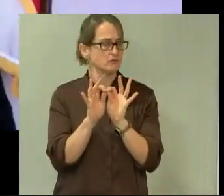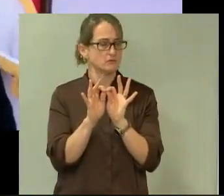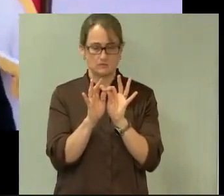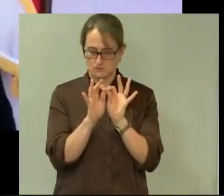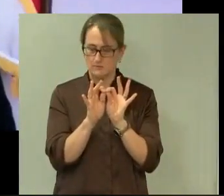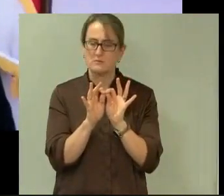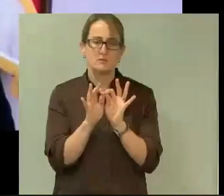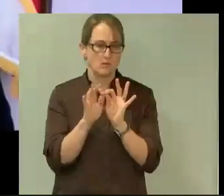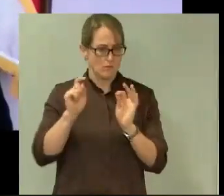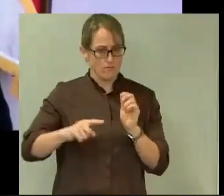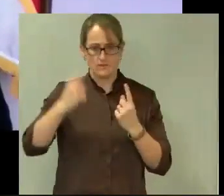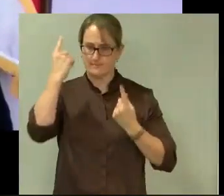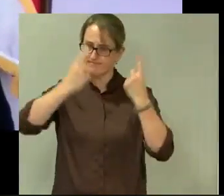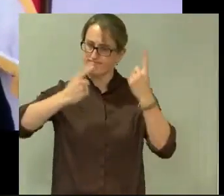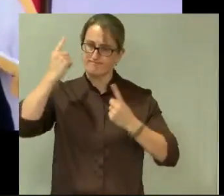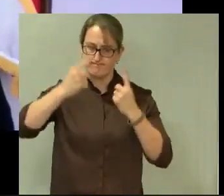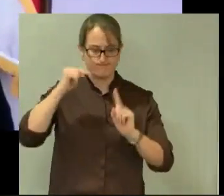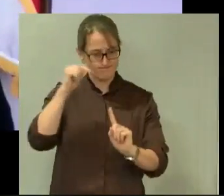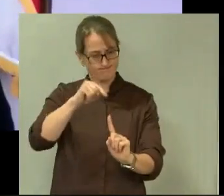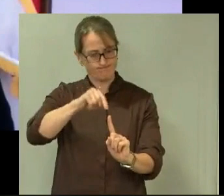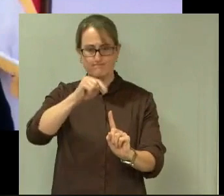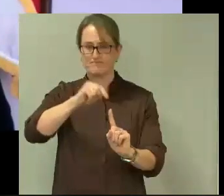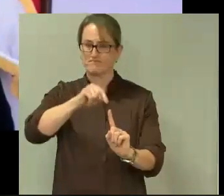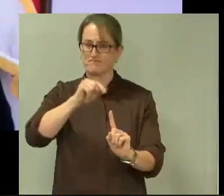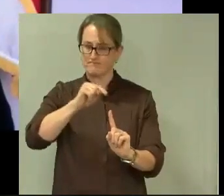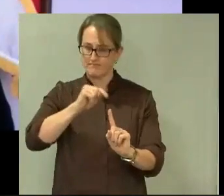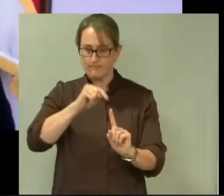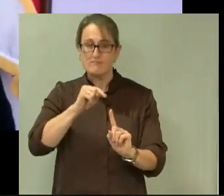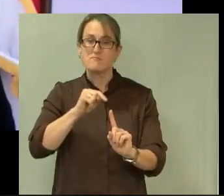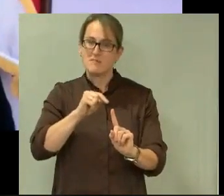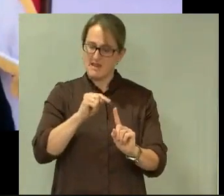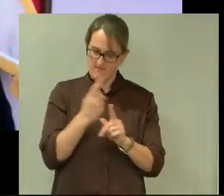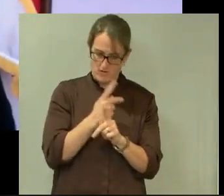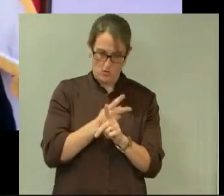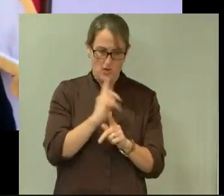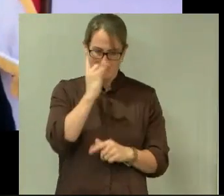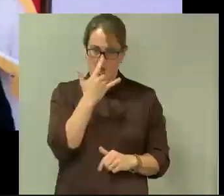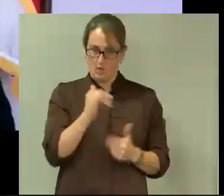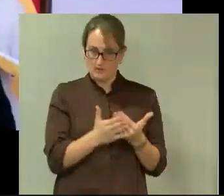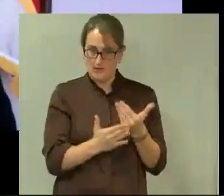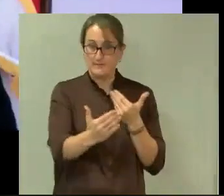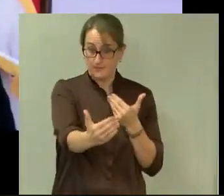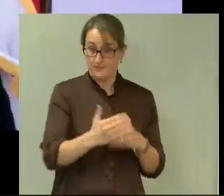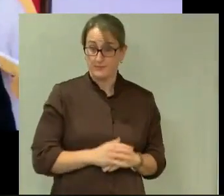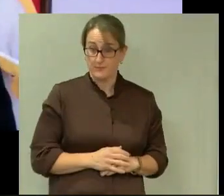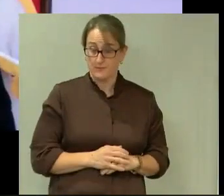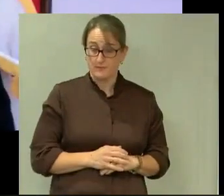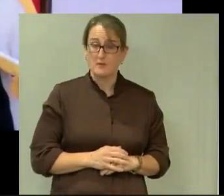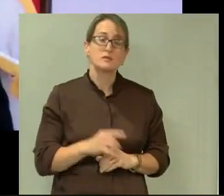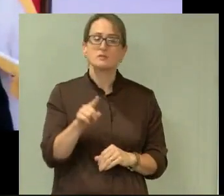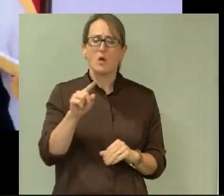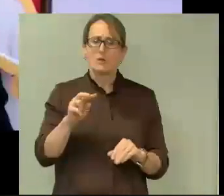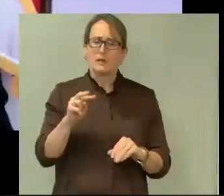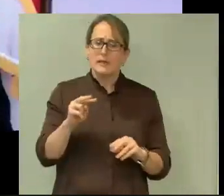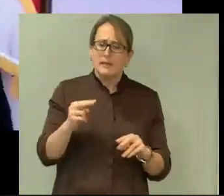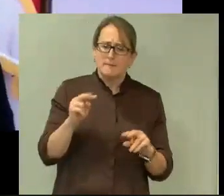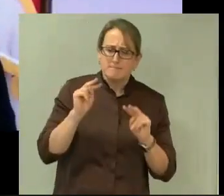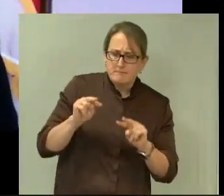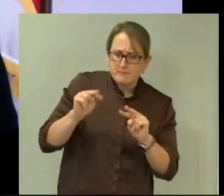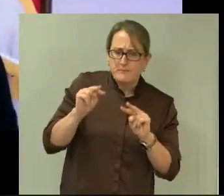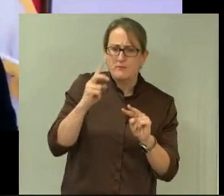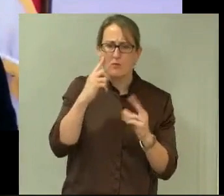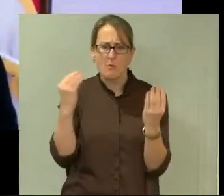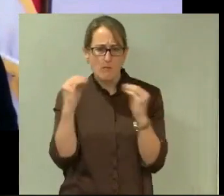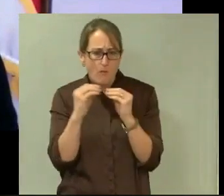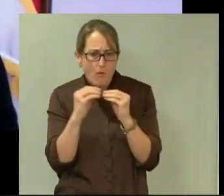calculation and consideration about how we move forward. And so stay tuned for updates. Know that there are focus